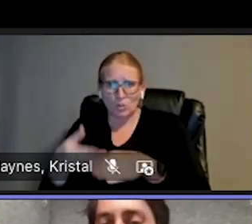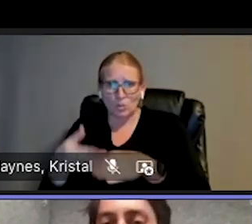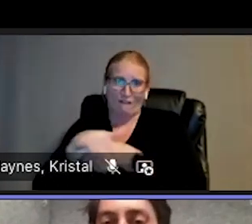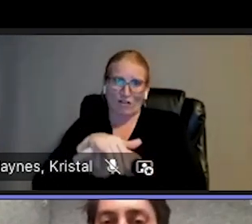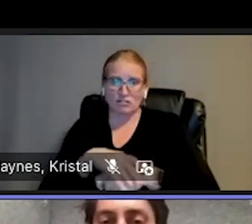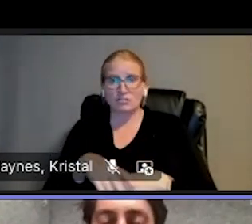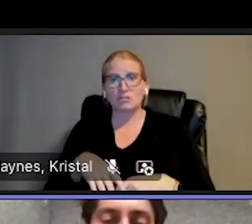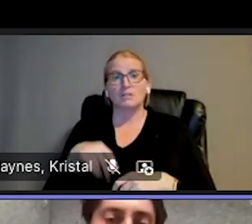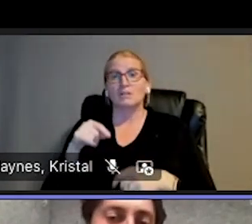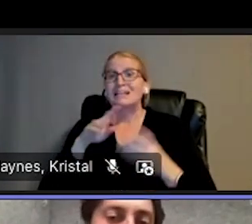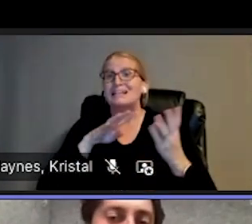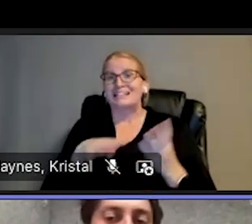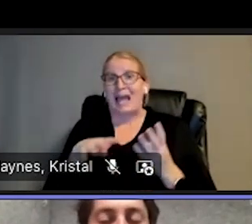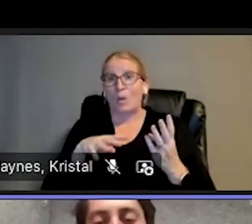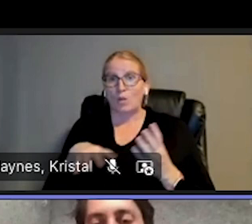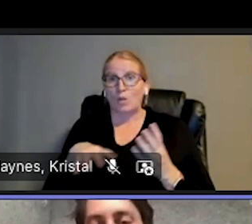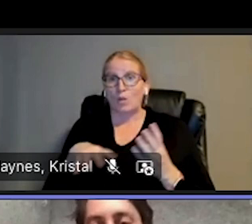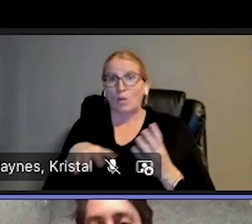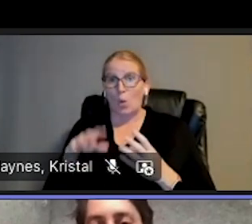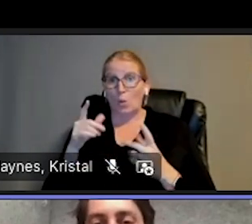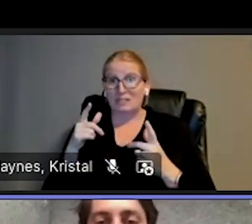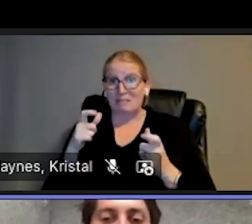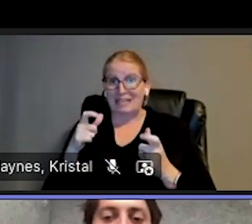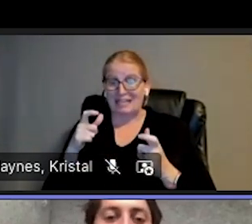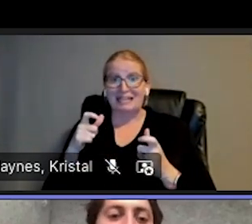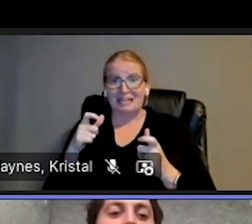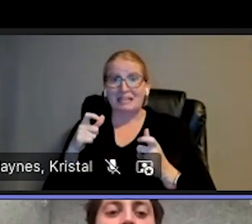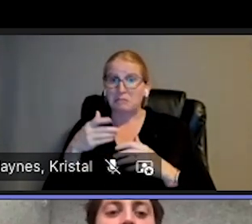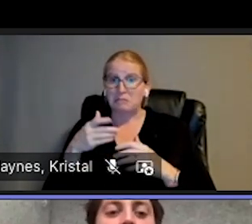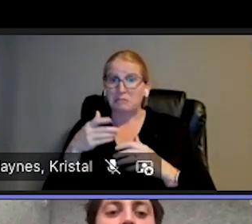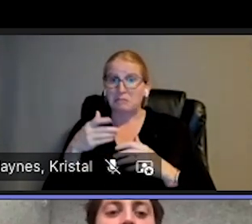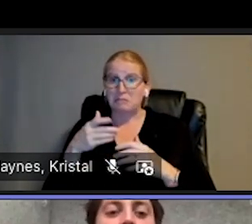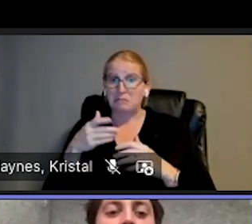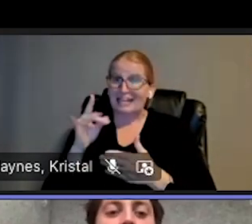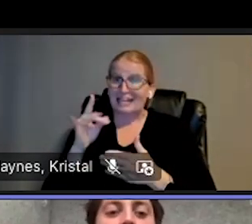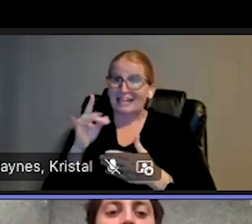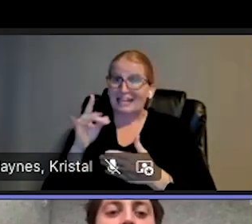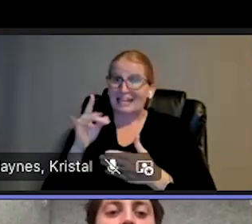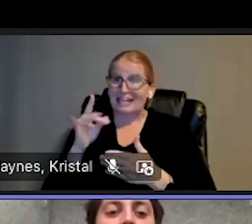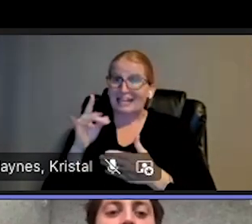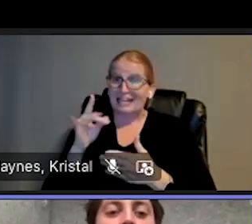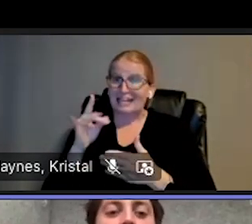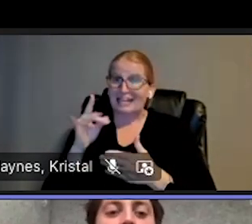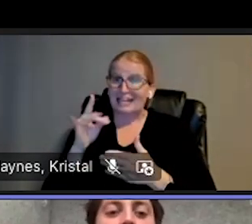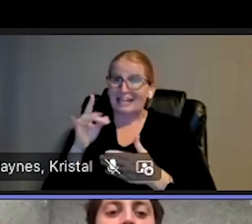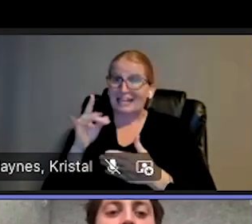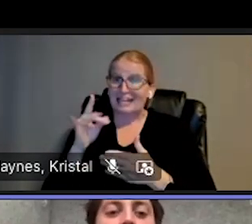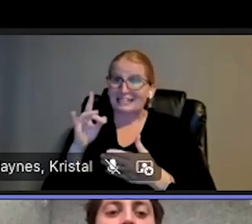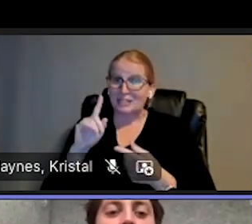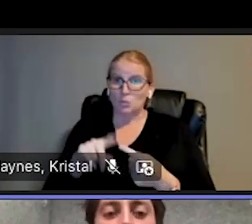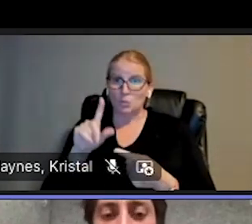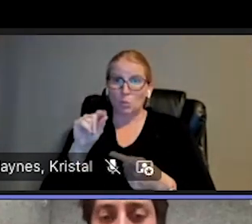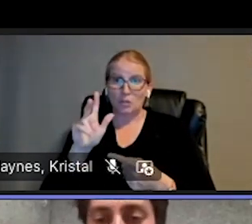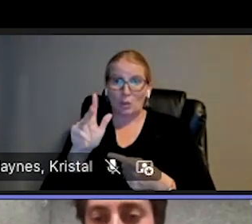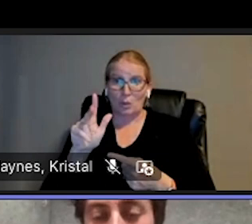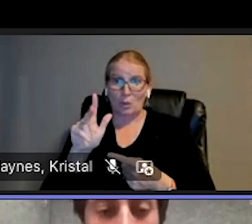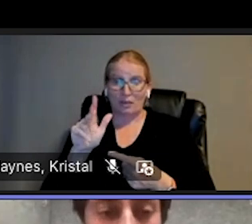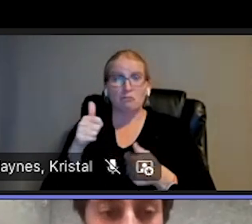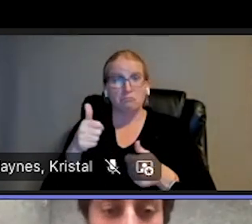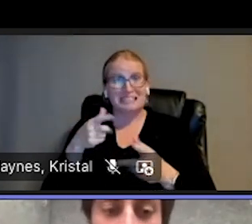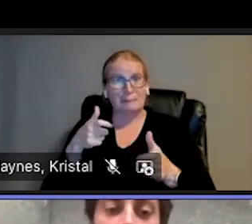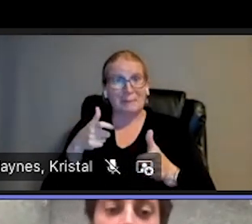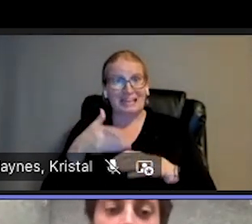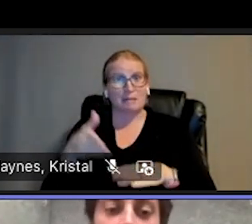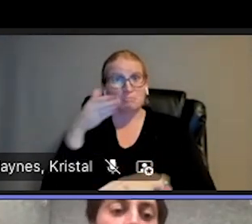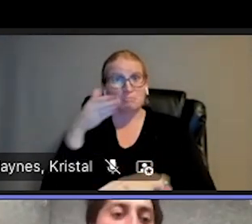notably from 2018 till 2023, coverage has seen almost no expansion, and approximately 412